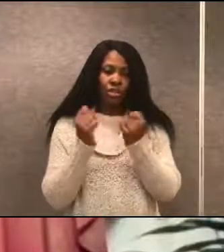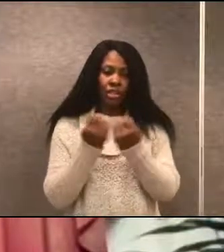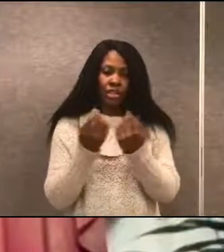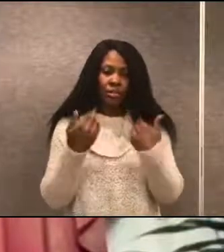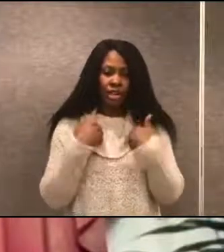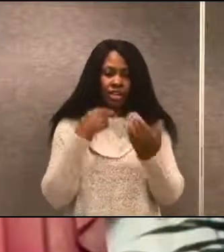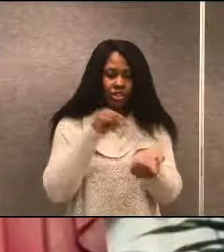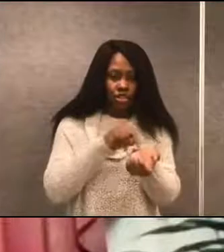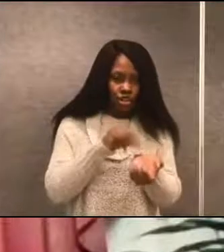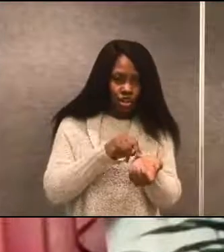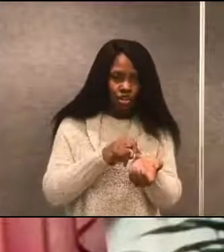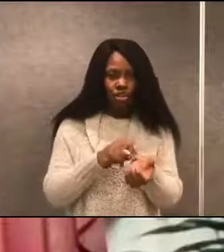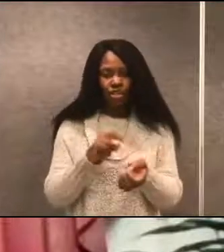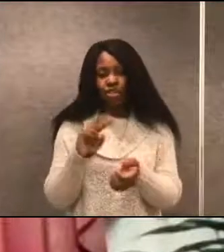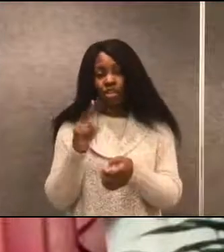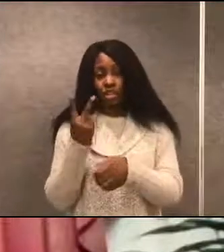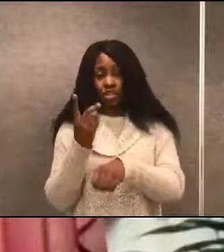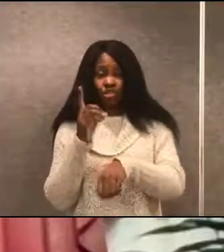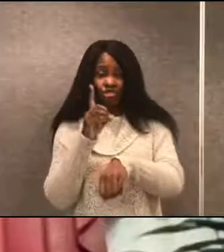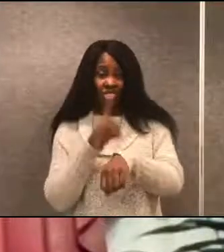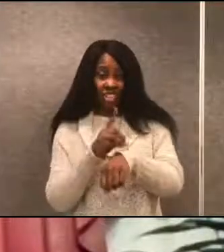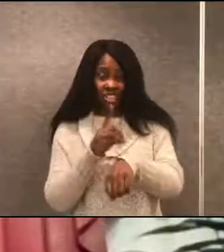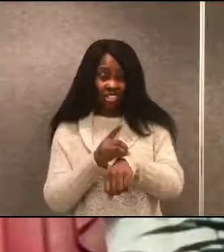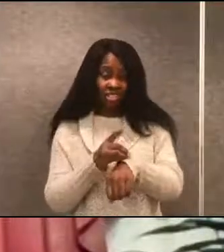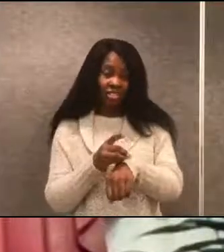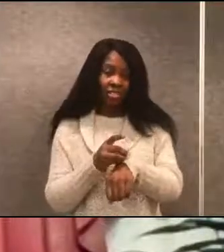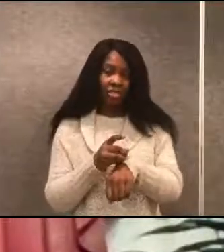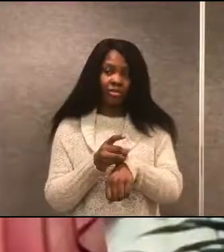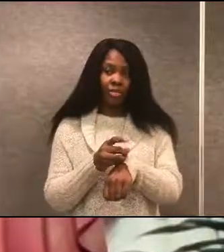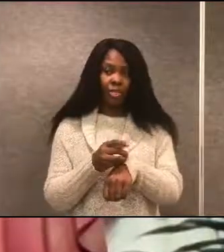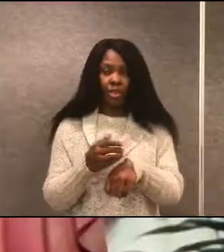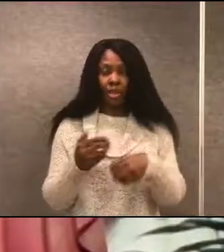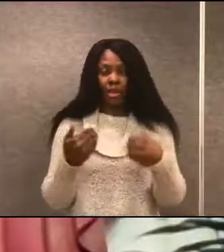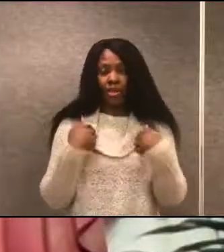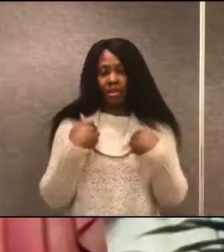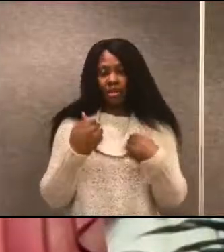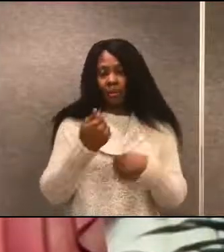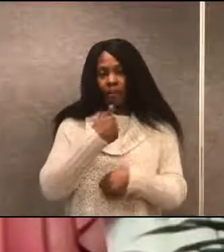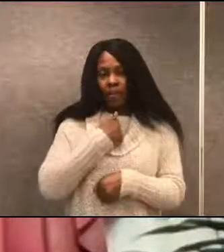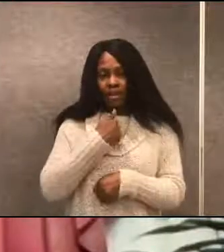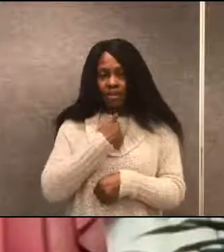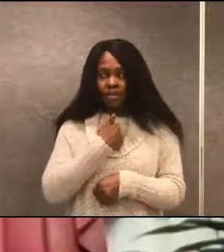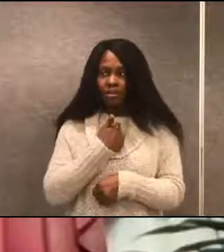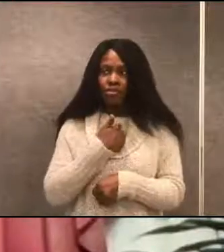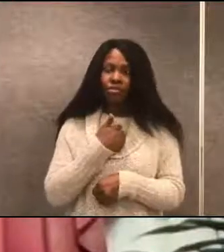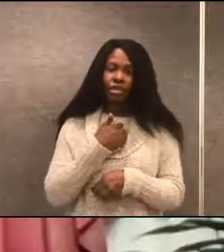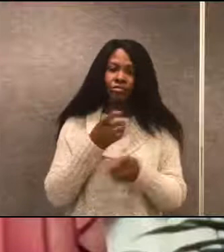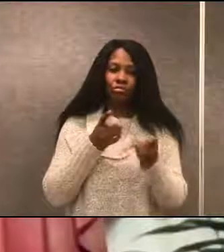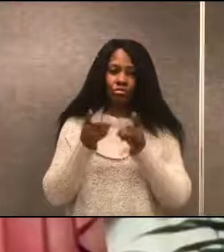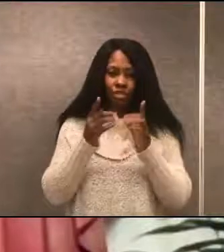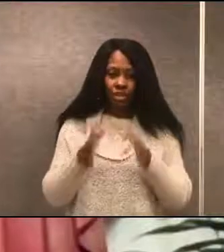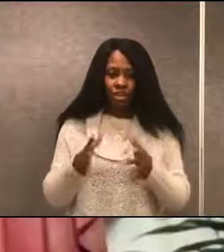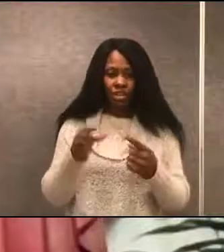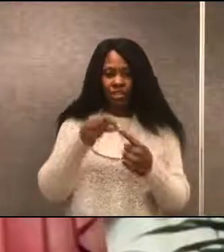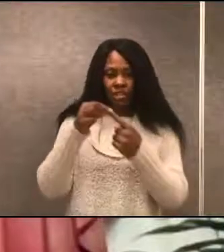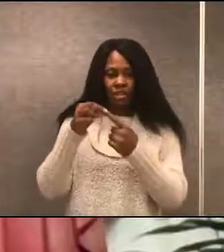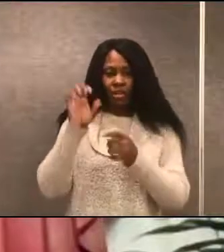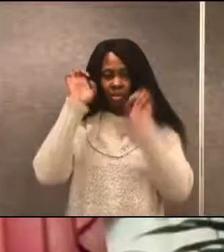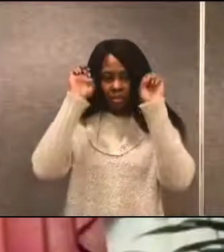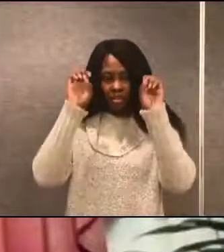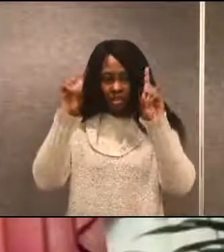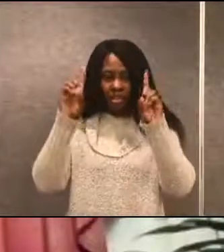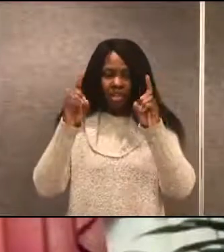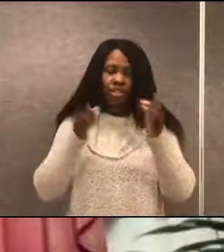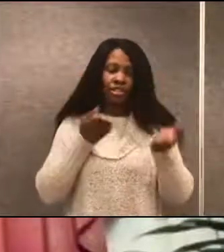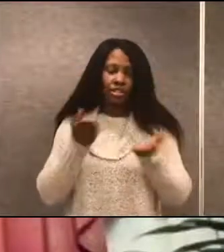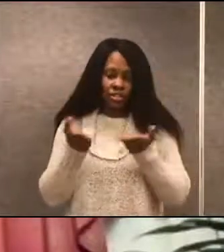consists of the 2 doctors that we have in the district. It consists of myself and our Director of Special Ed Services, and